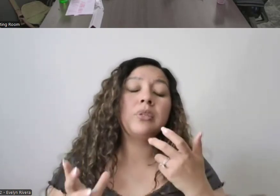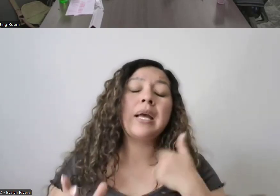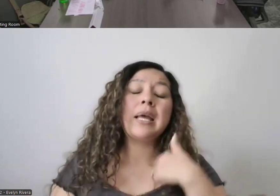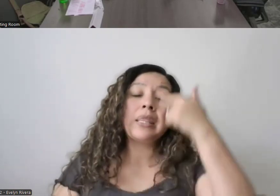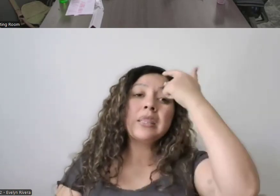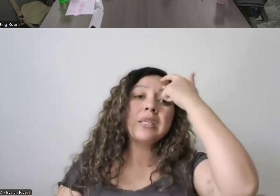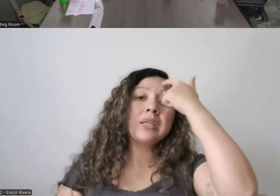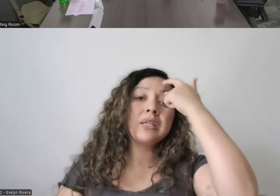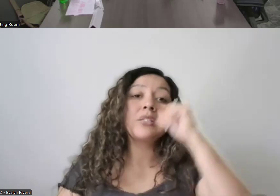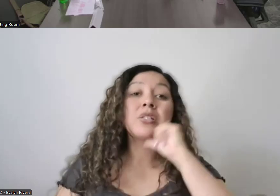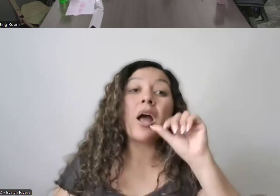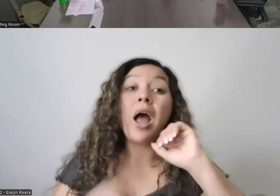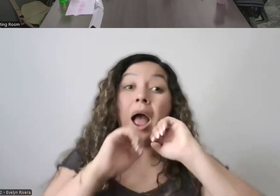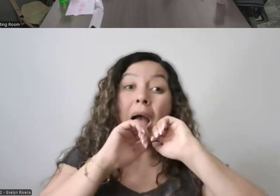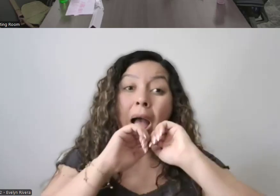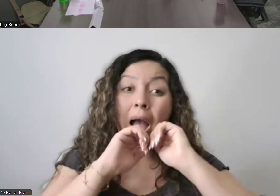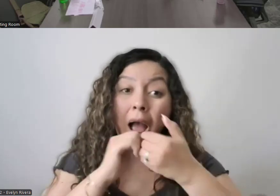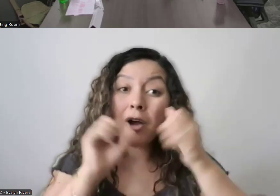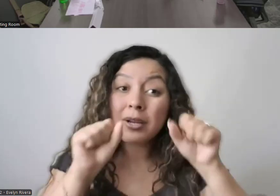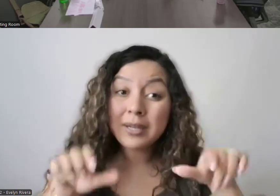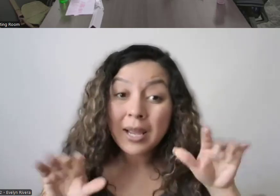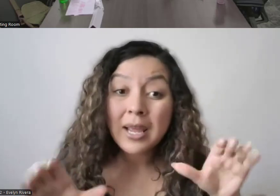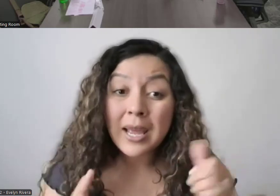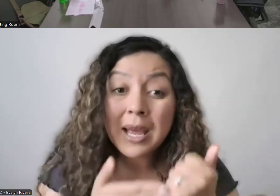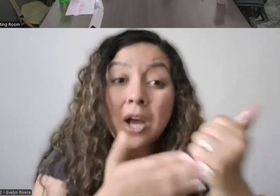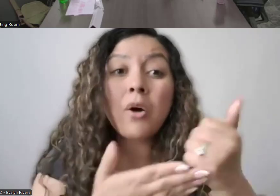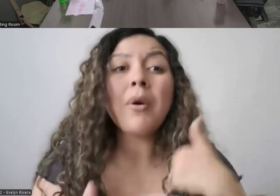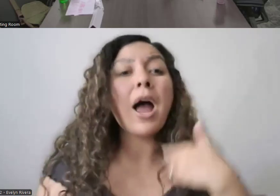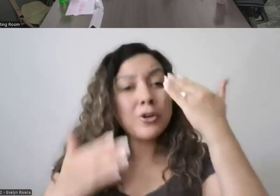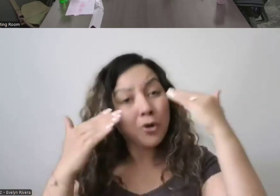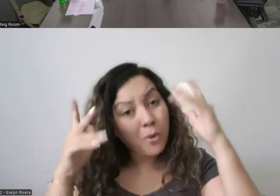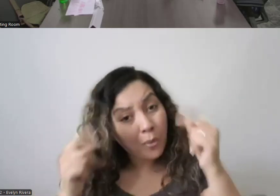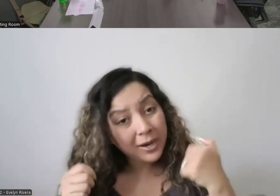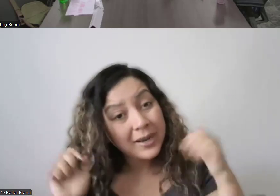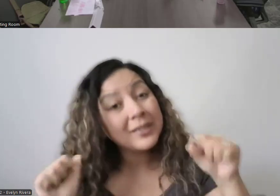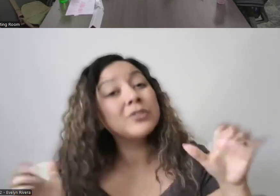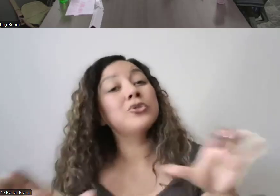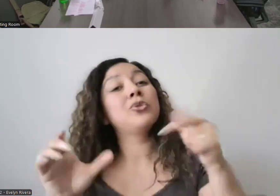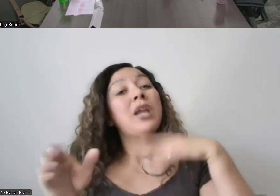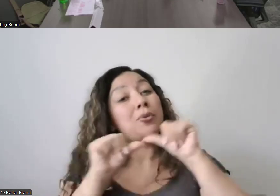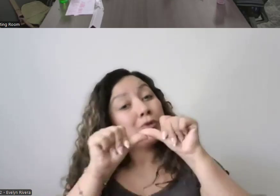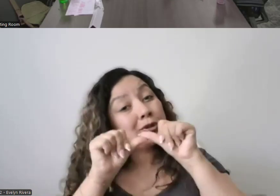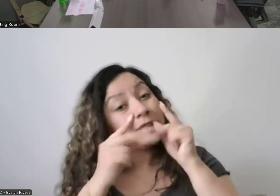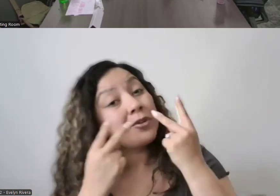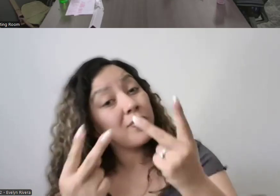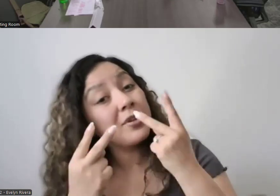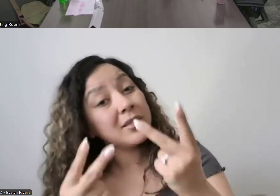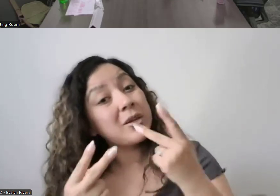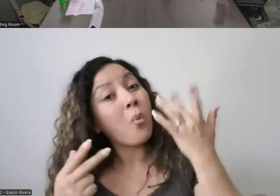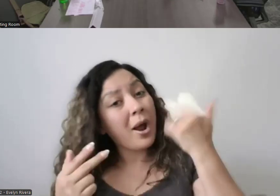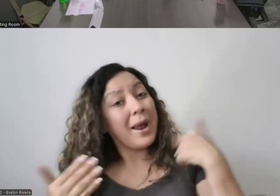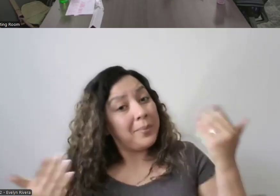it's not how can I do. It's I know what I can do, and I'm gonna keep on checking on you because I'm here.